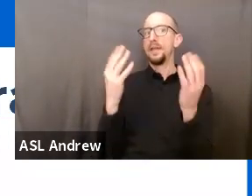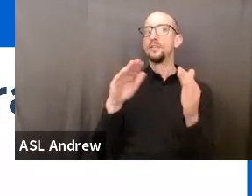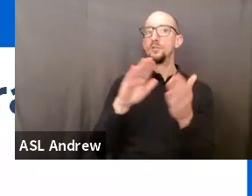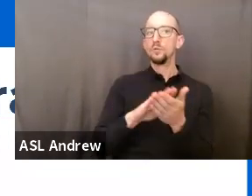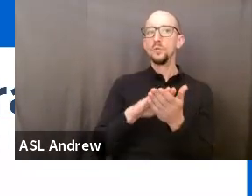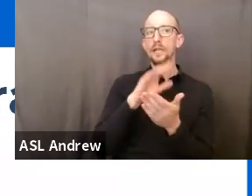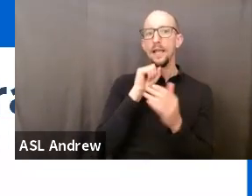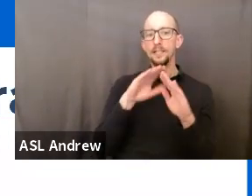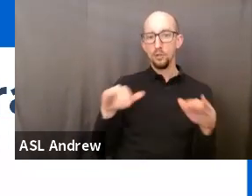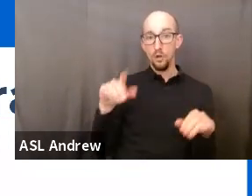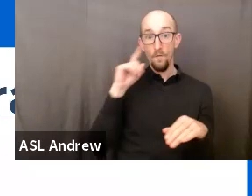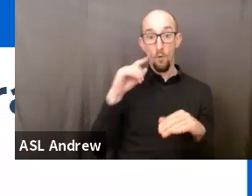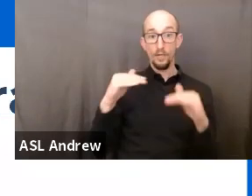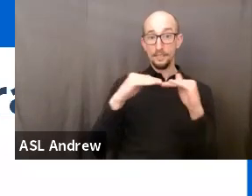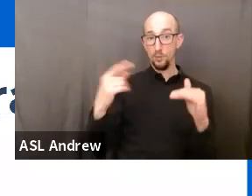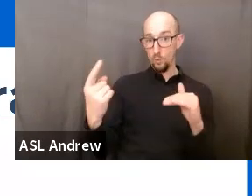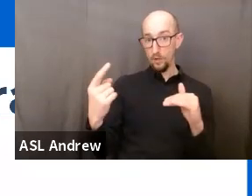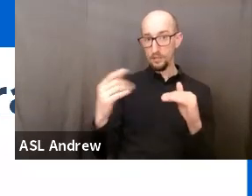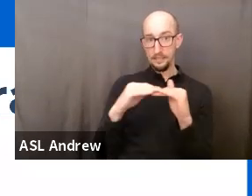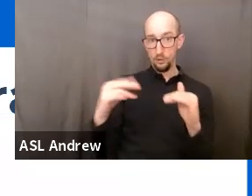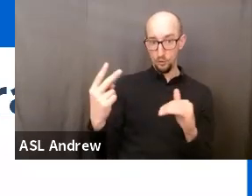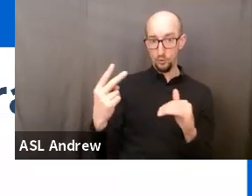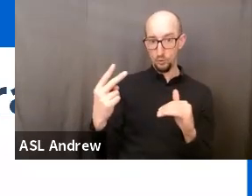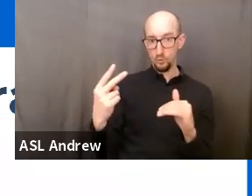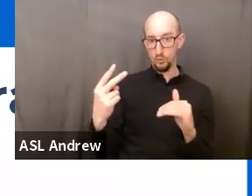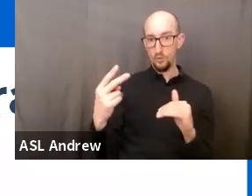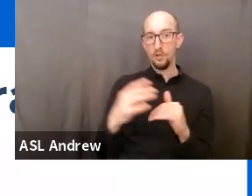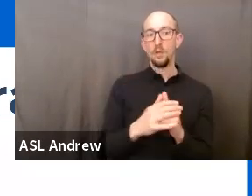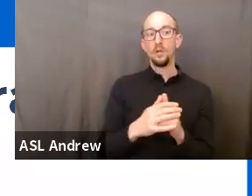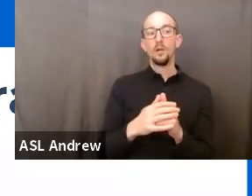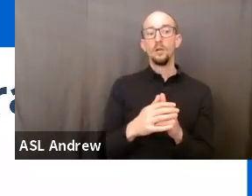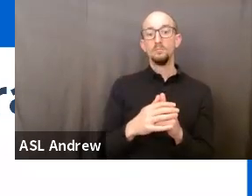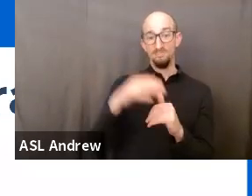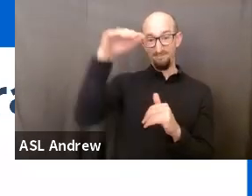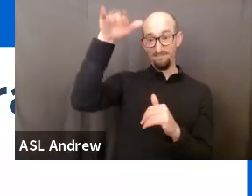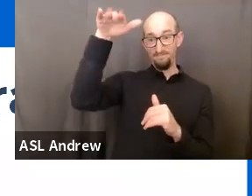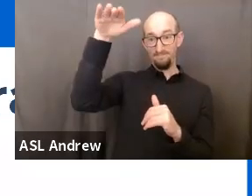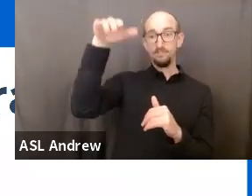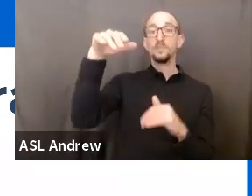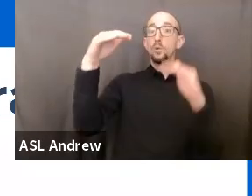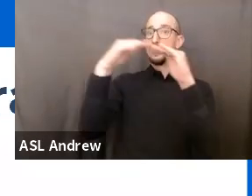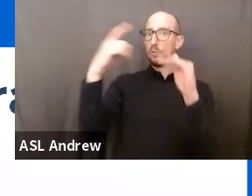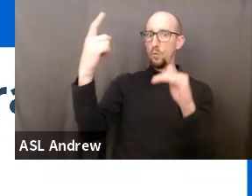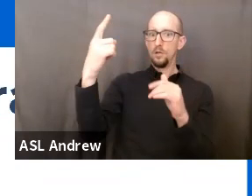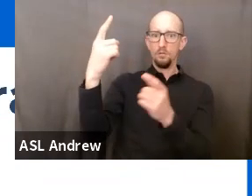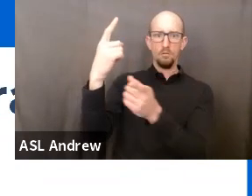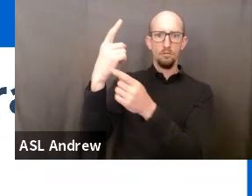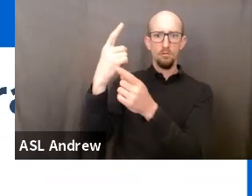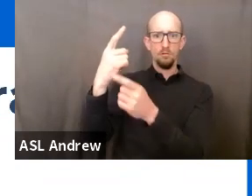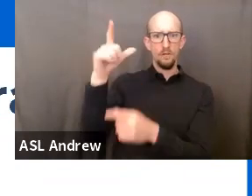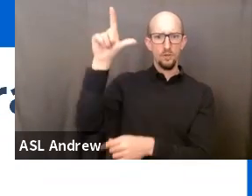tiers 1 and 2, tier 1 is significantly